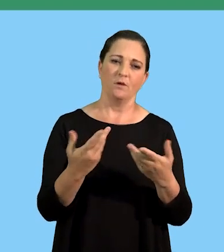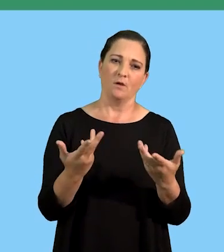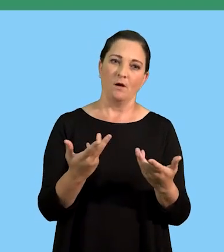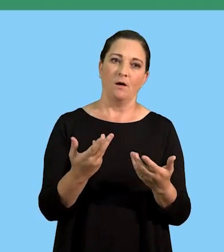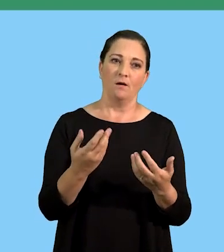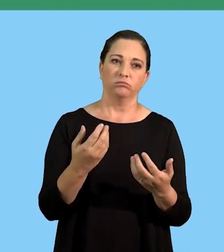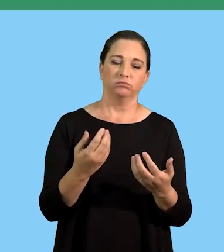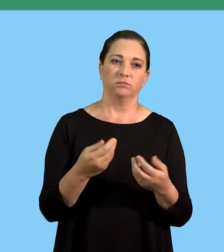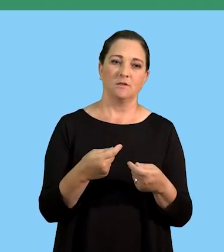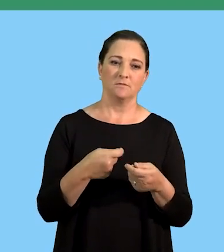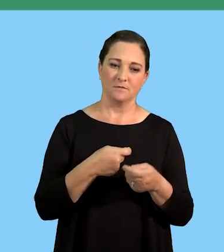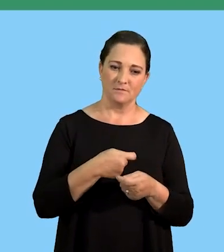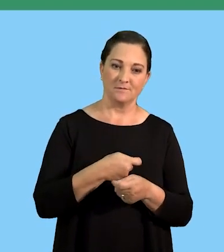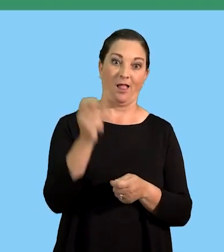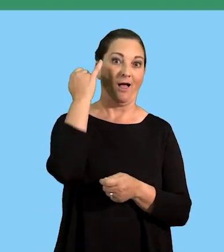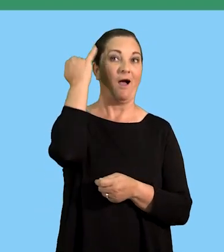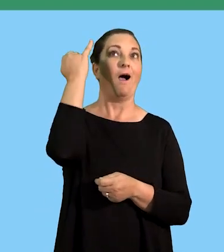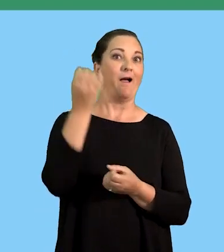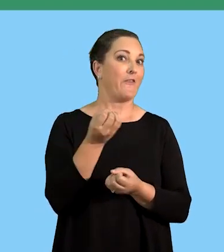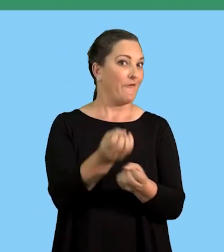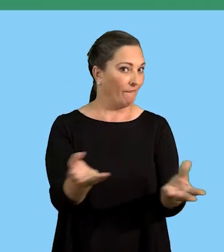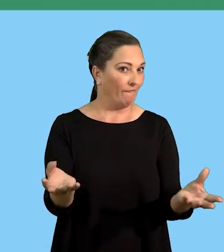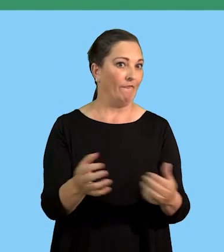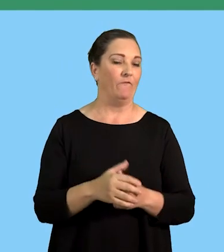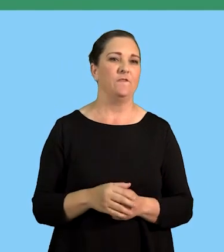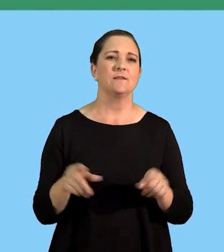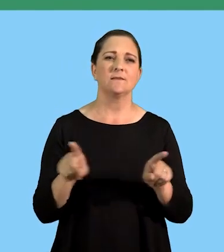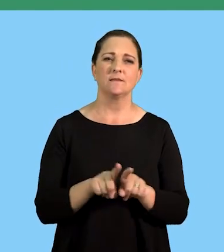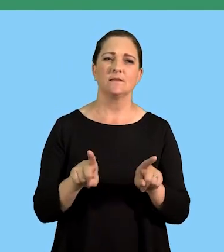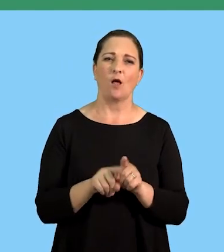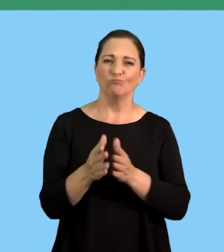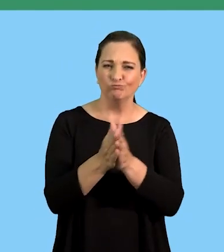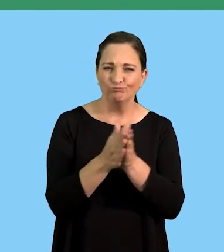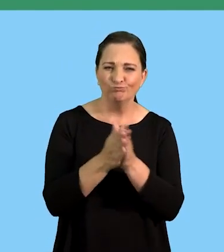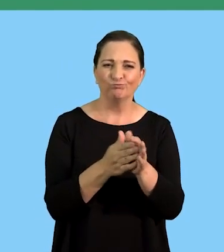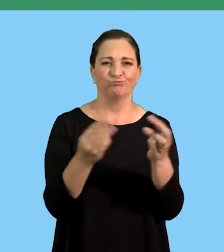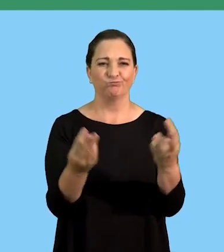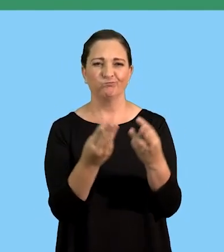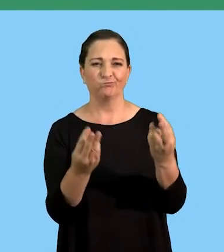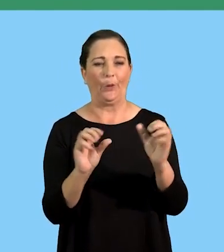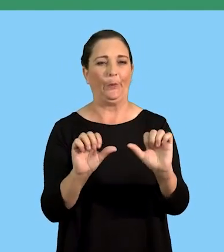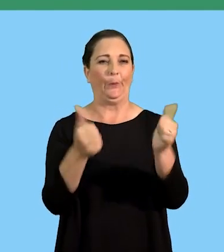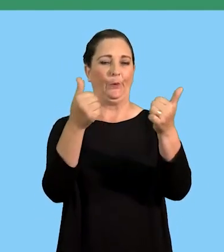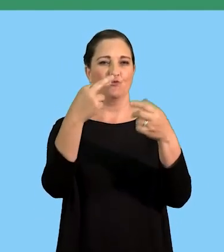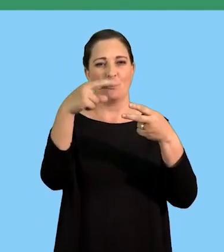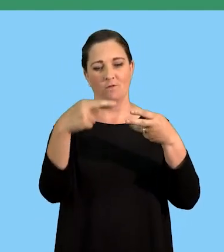Then they are very good at motivating employees to achieve excellent results as well.